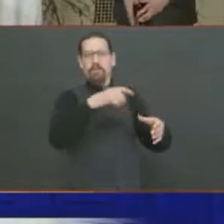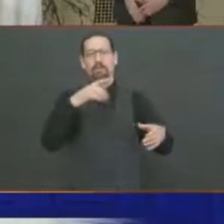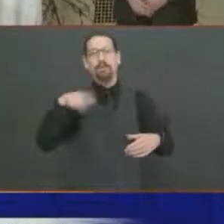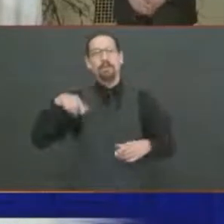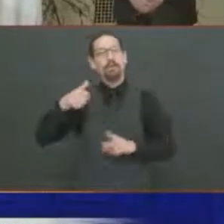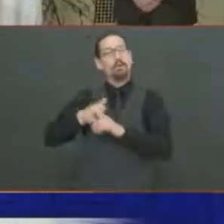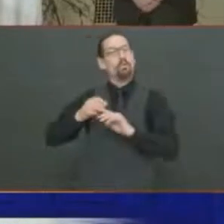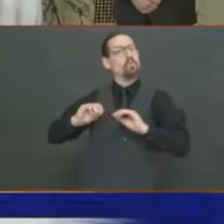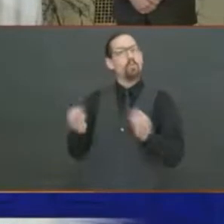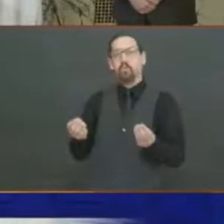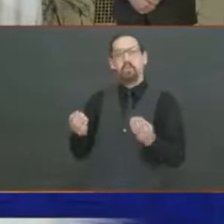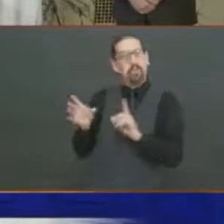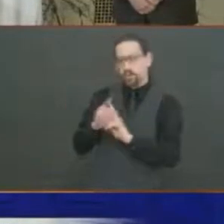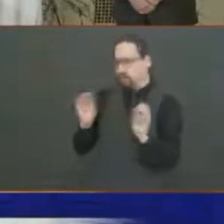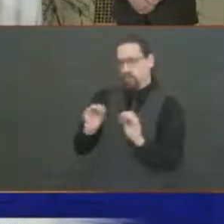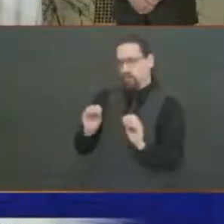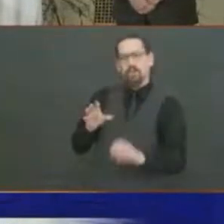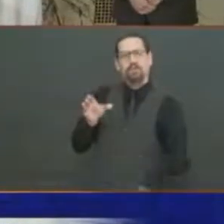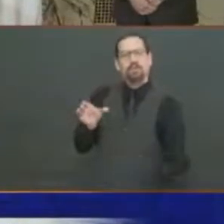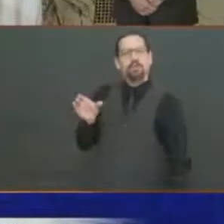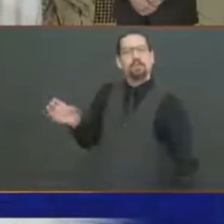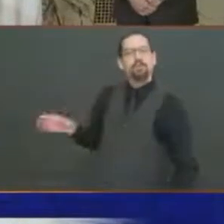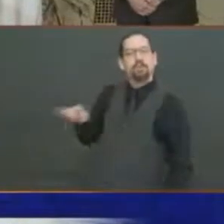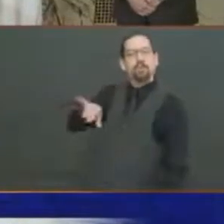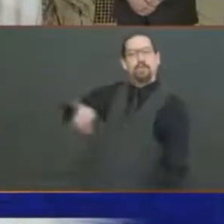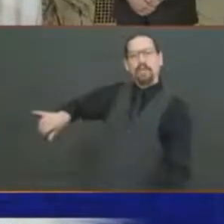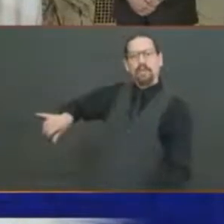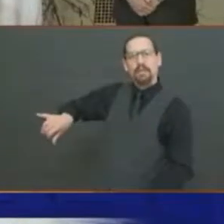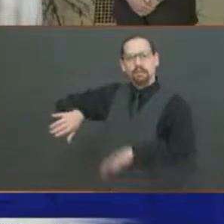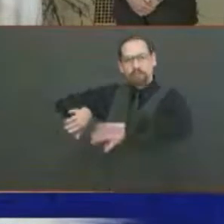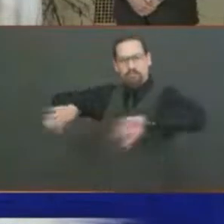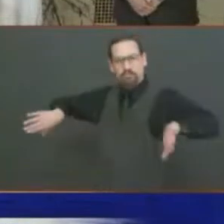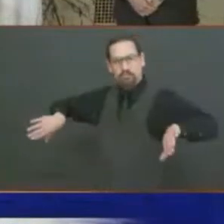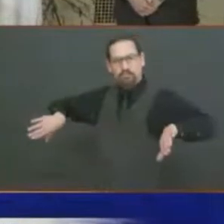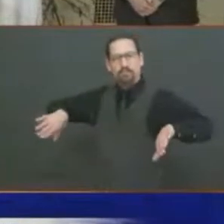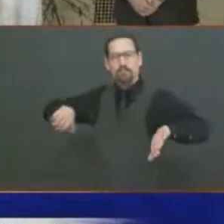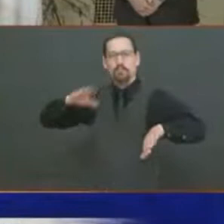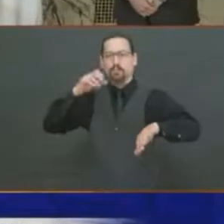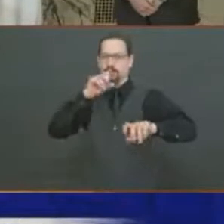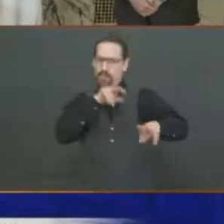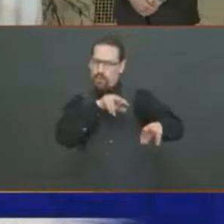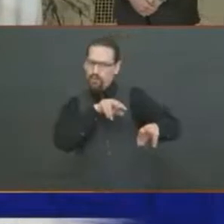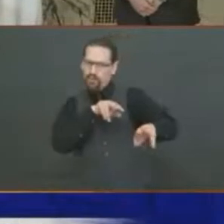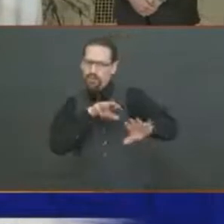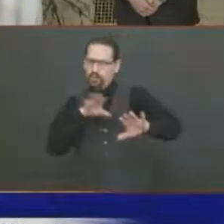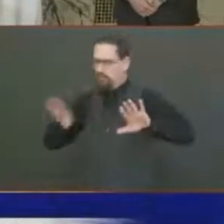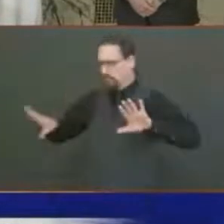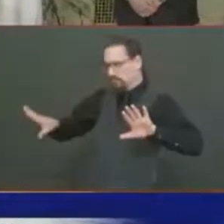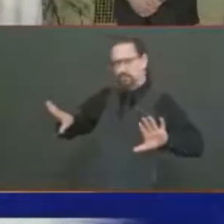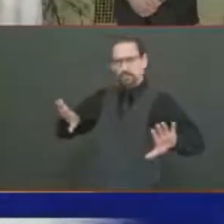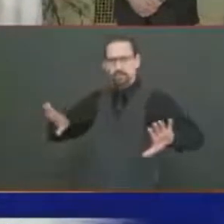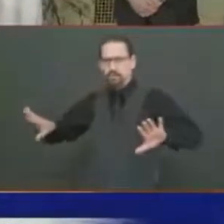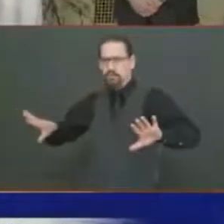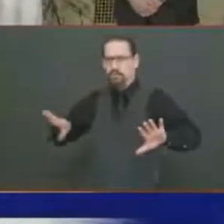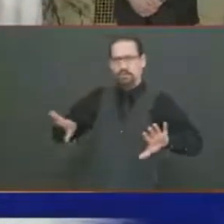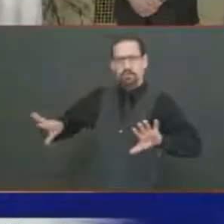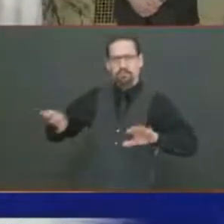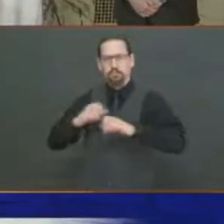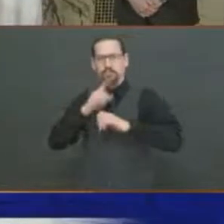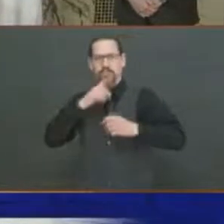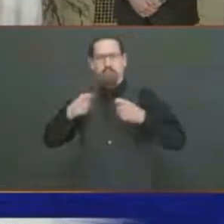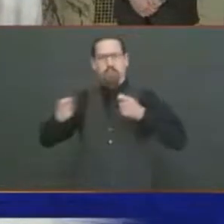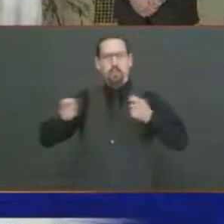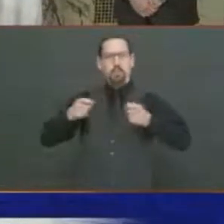symptom monitoring, so making sure that any staff who enter and during their shift